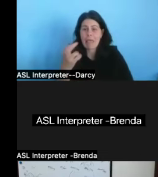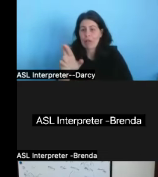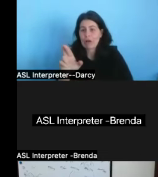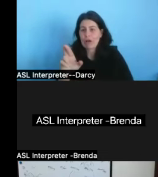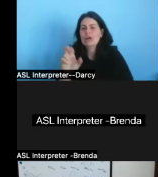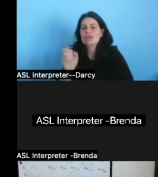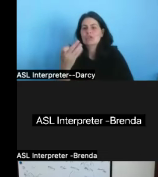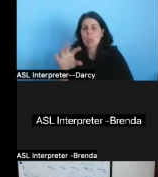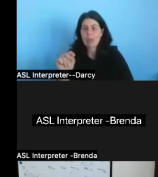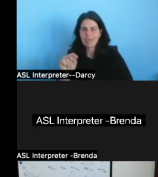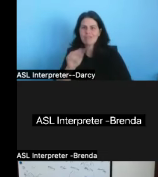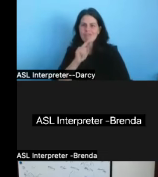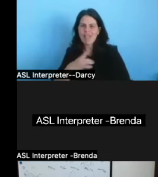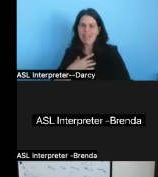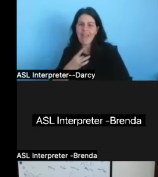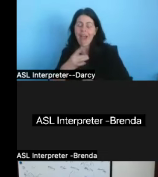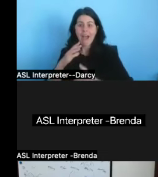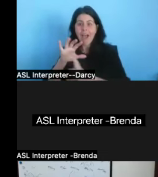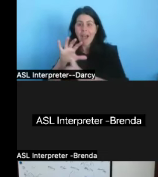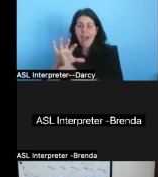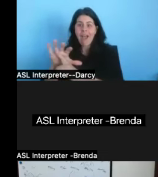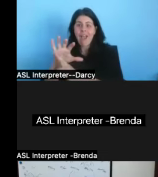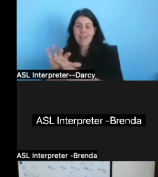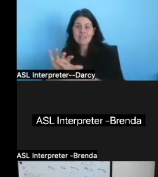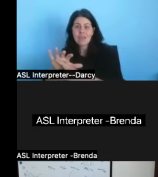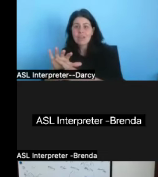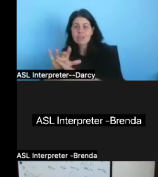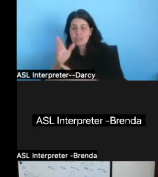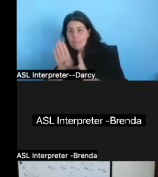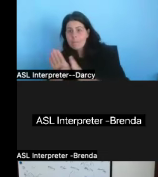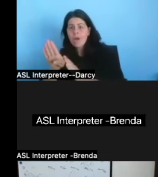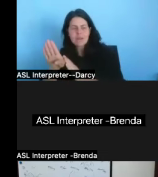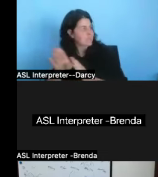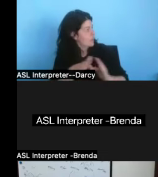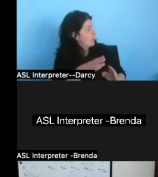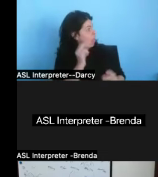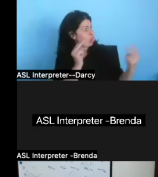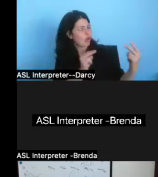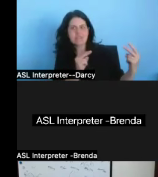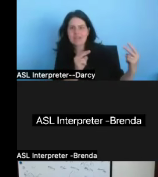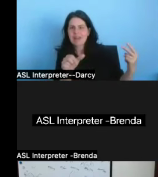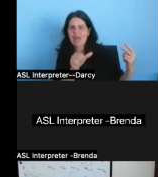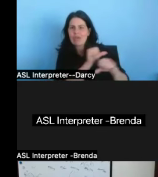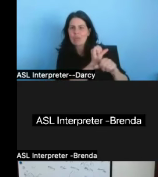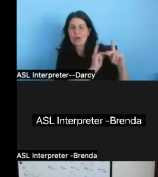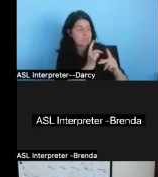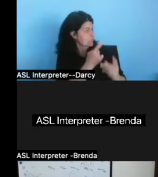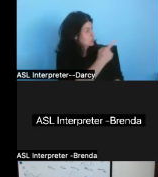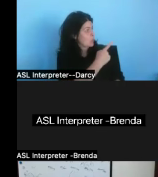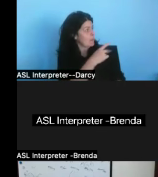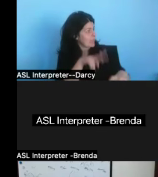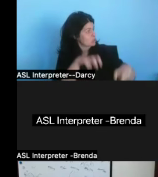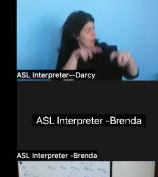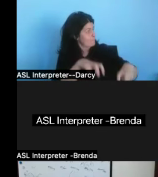got to the last chorus of the song and I looked at my colleague and I was like, let's jump. And he didn't join me, he just videotaped